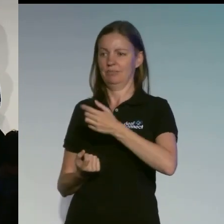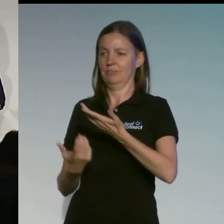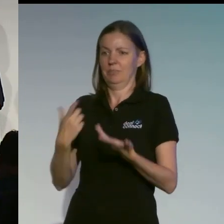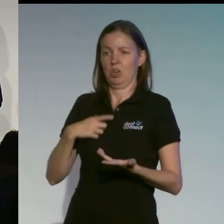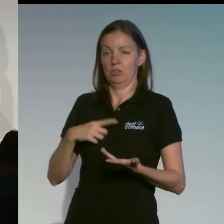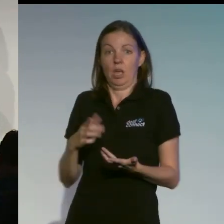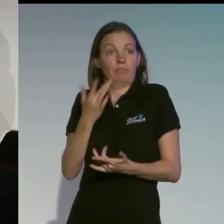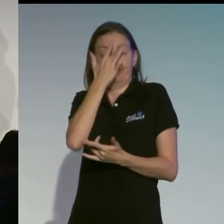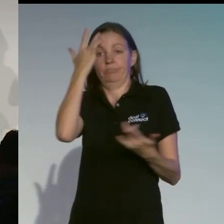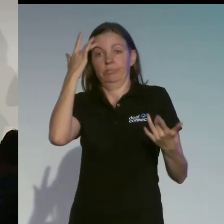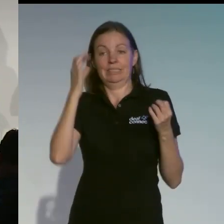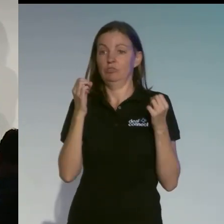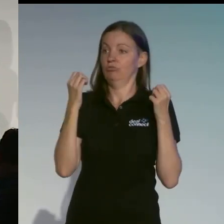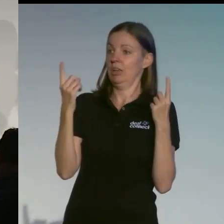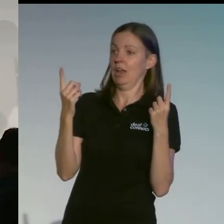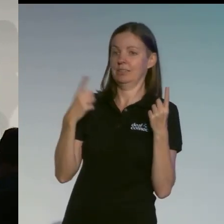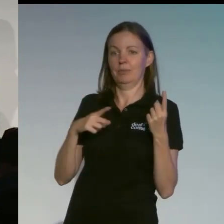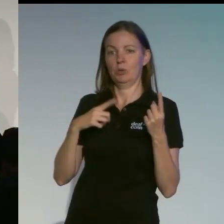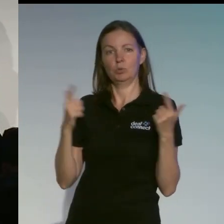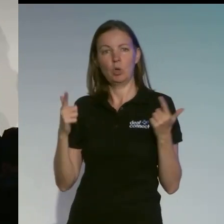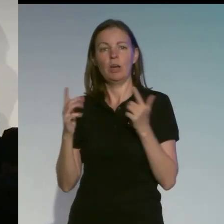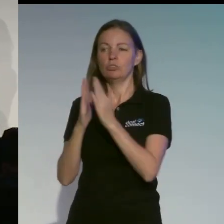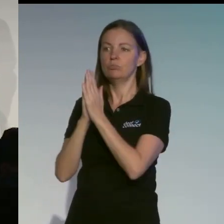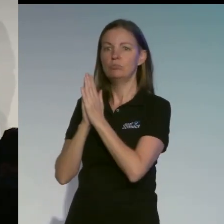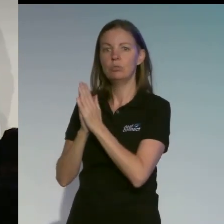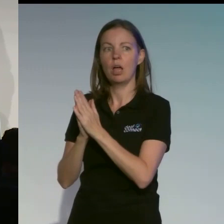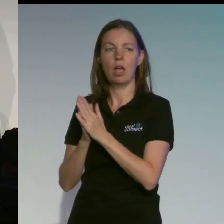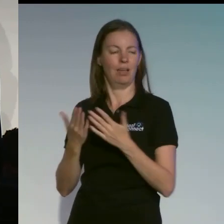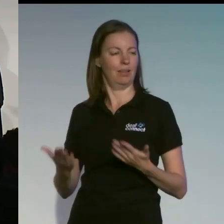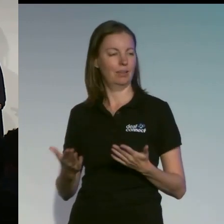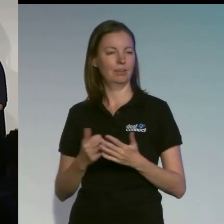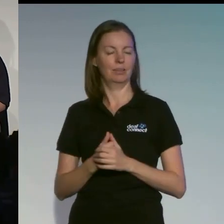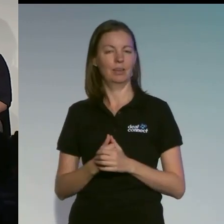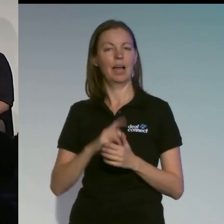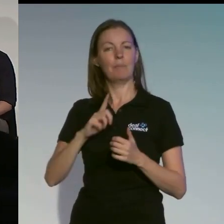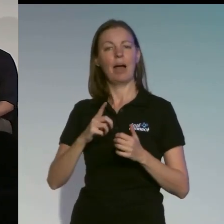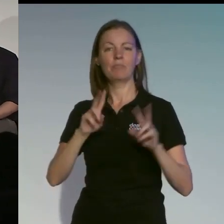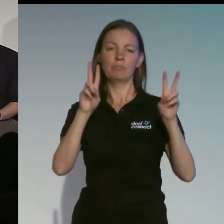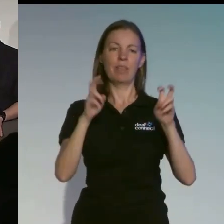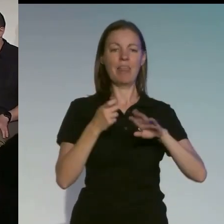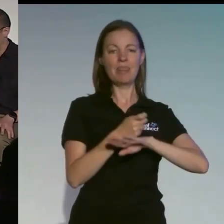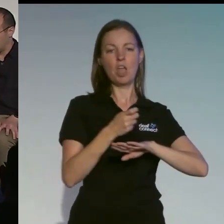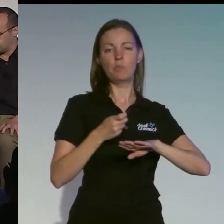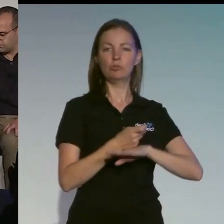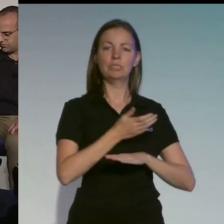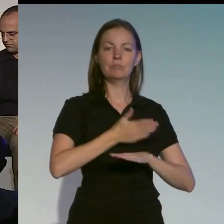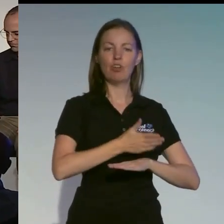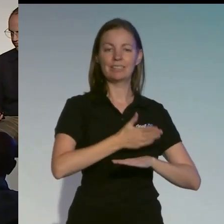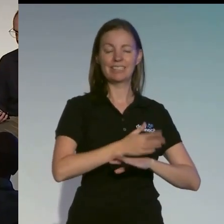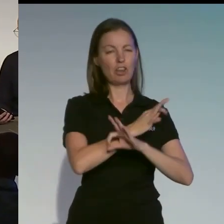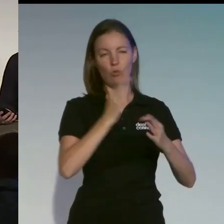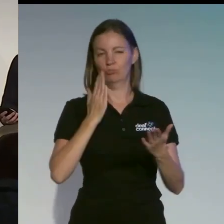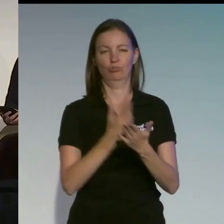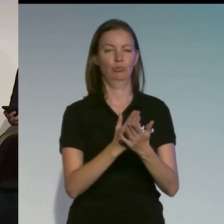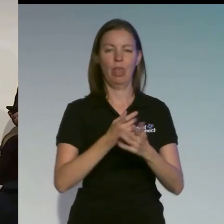that I'd been through so much prayer. But therapeutic practices do, sadly, they're not therapeutic, but